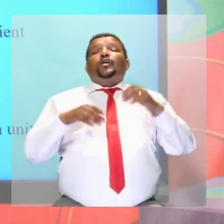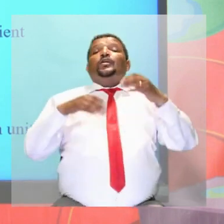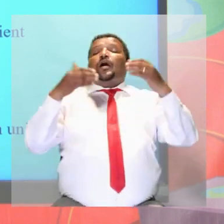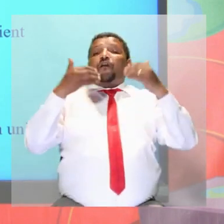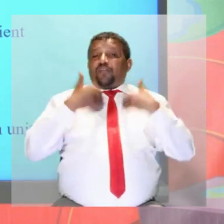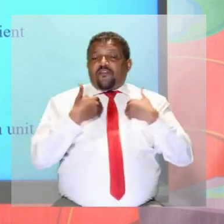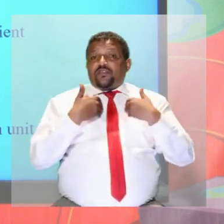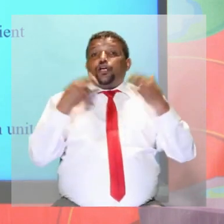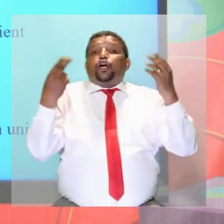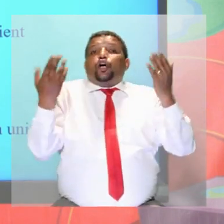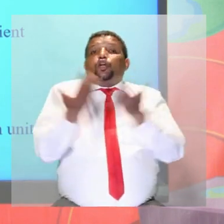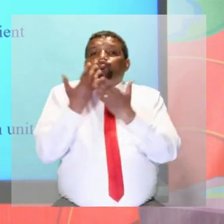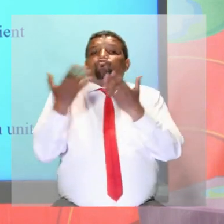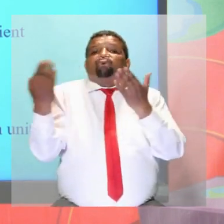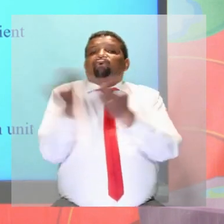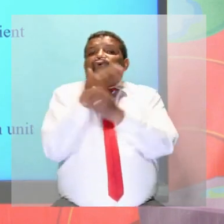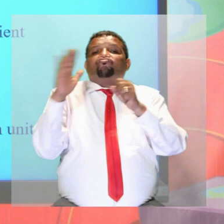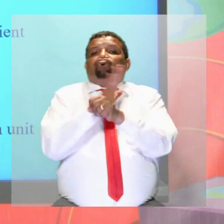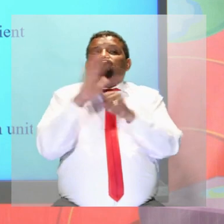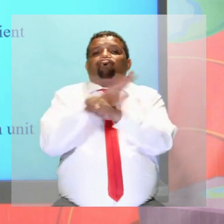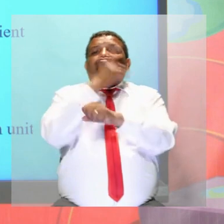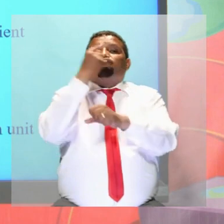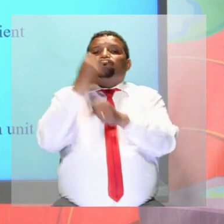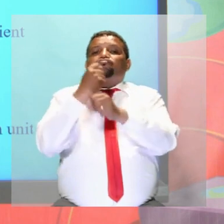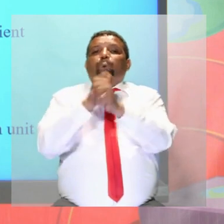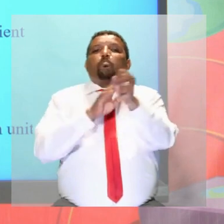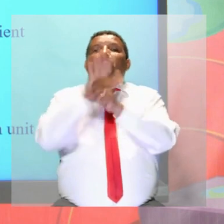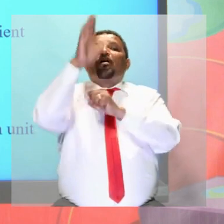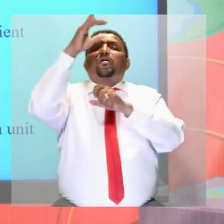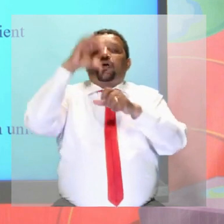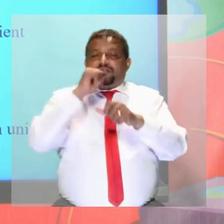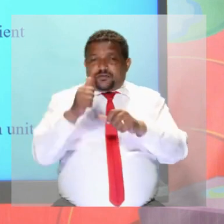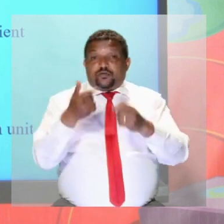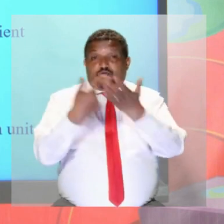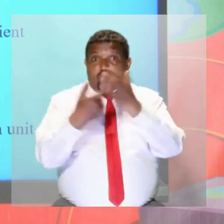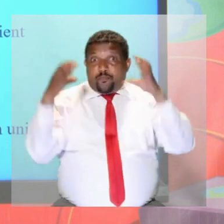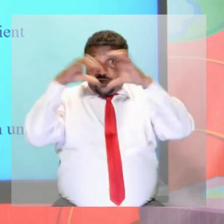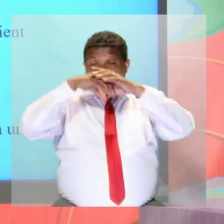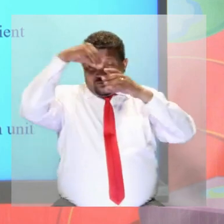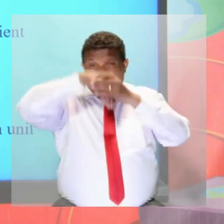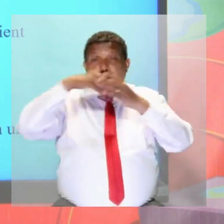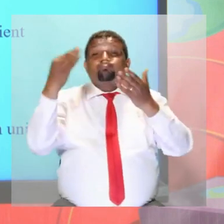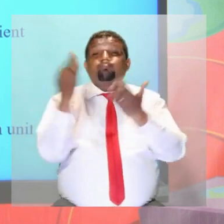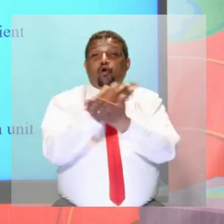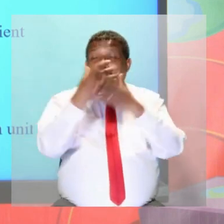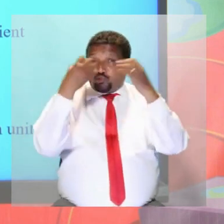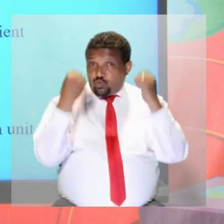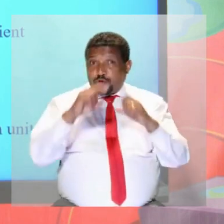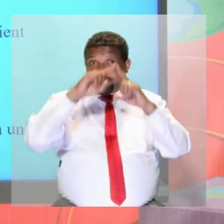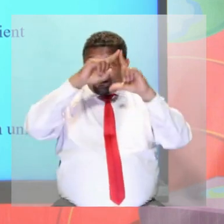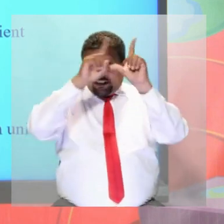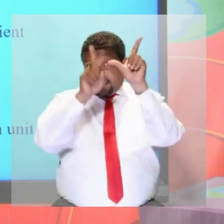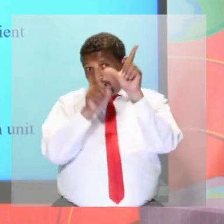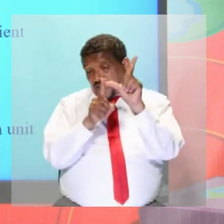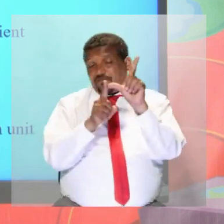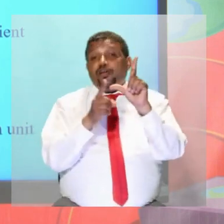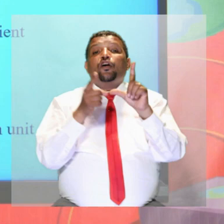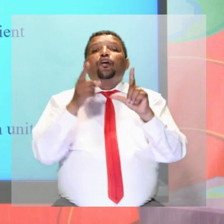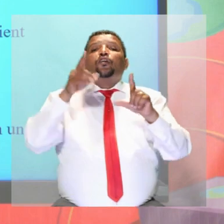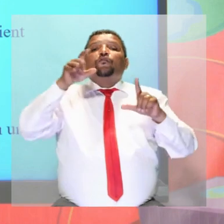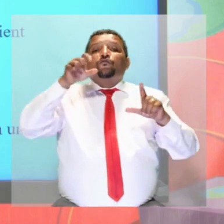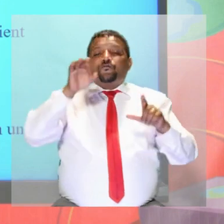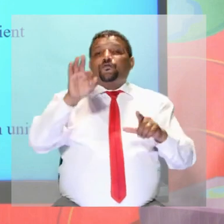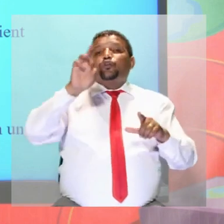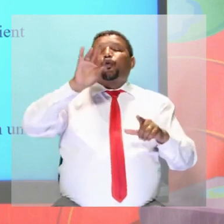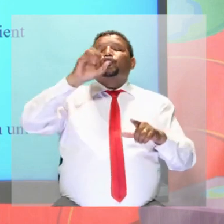available resources efficiently. So any combination inside the production possibility curve or